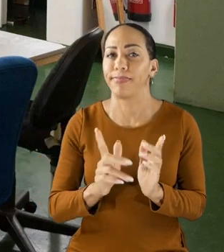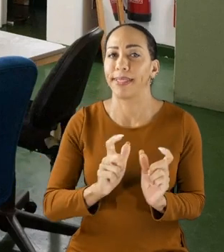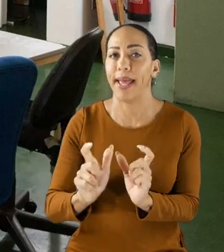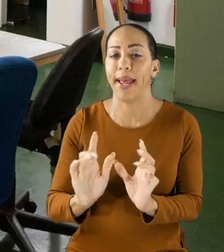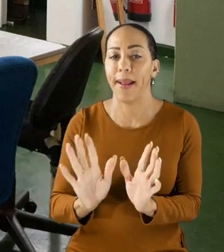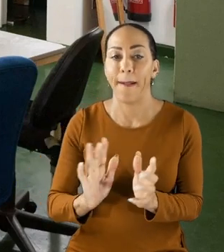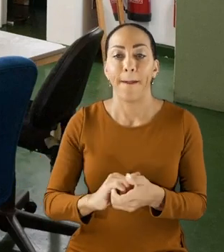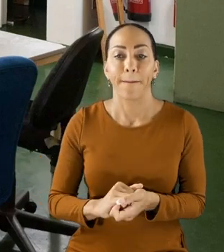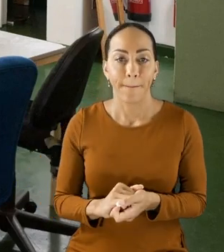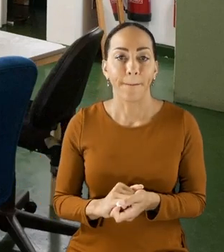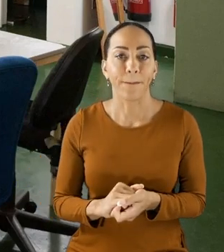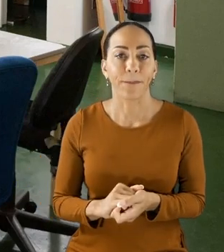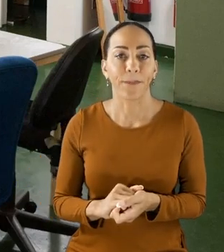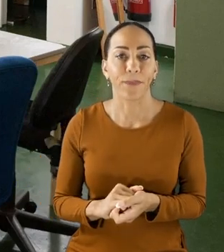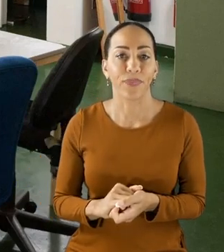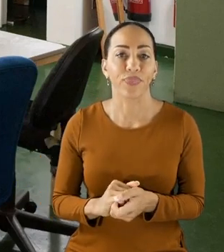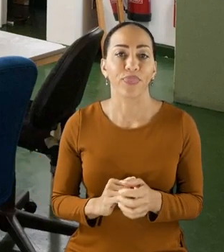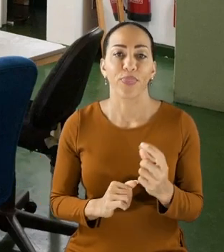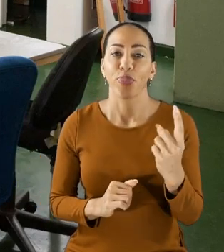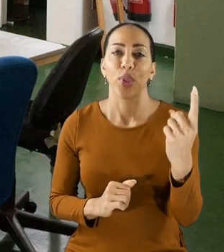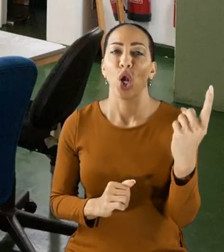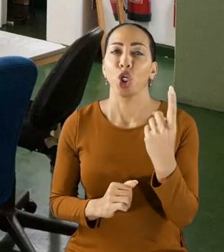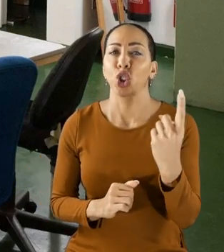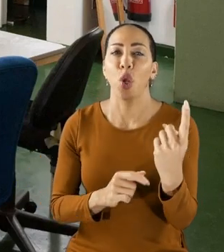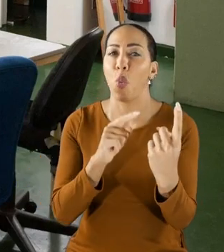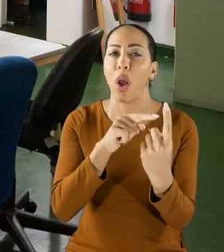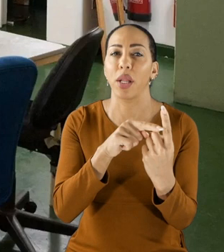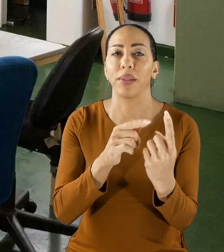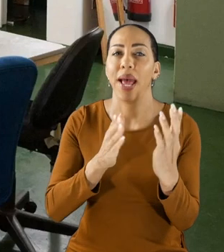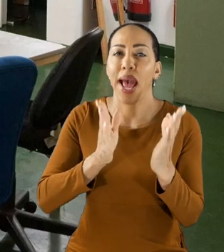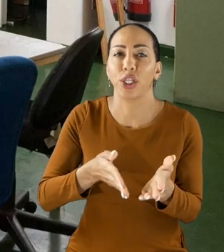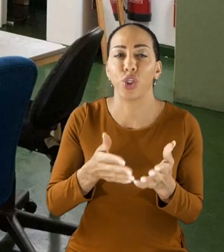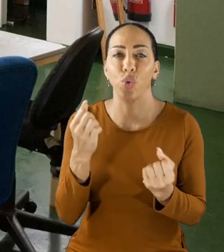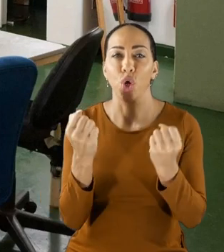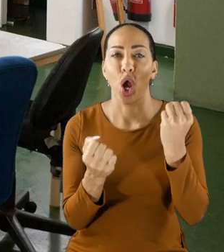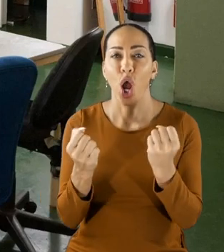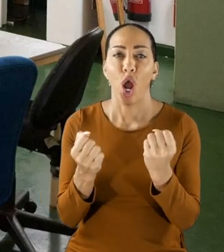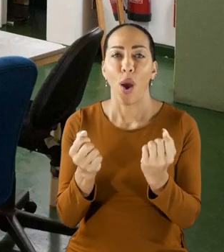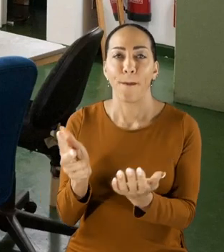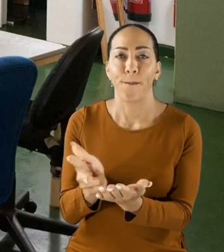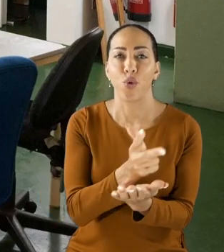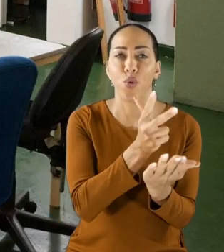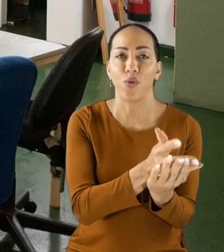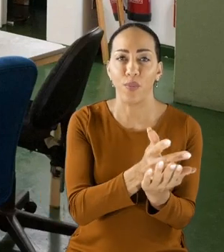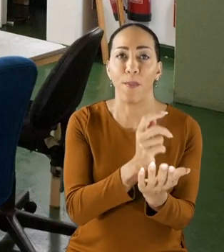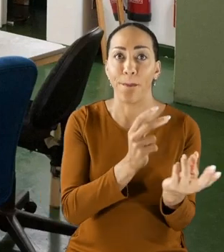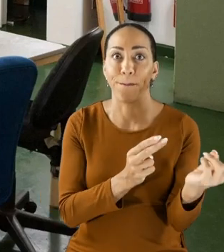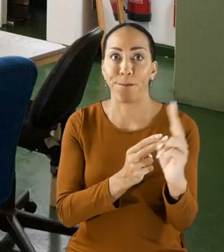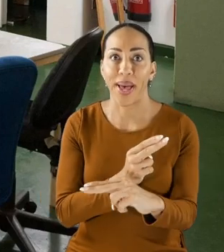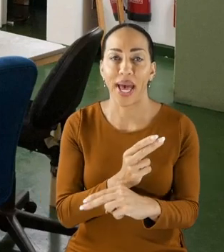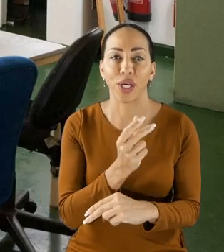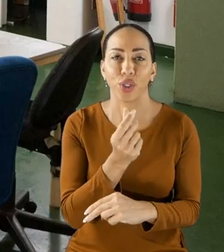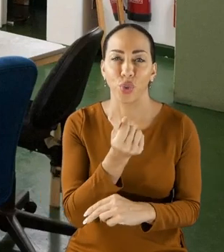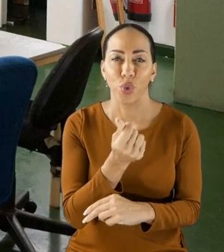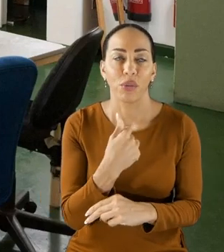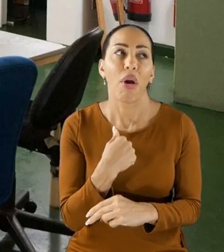They're just typing now. Oh, they've just had to move their car, but we'll be back very imminently.